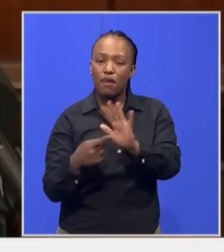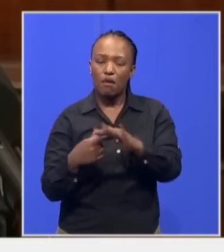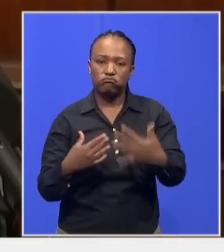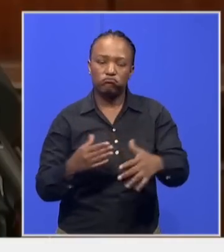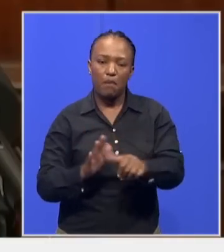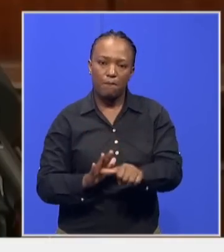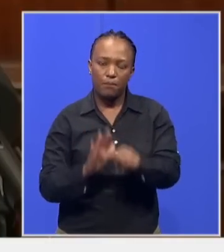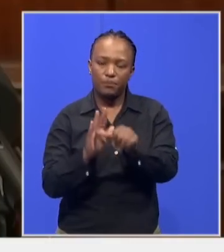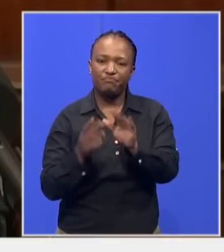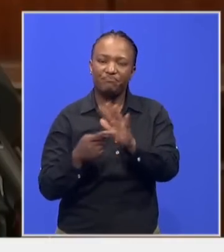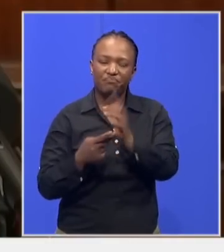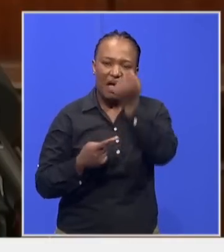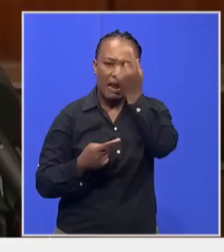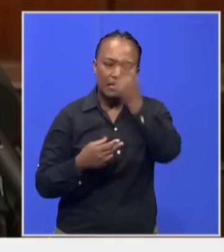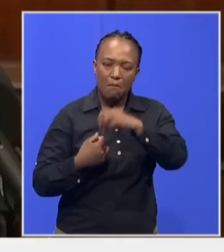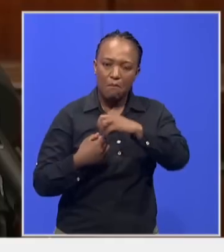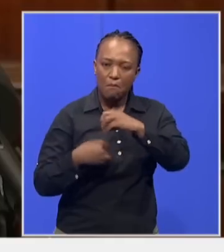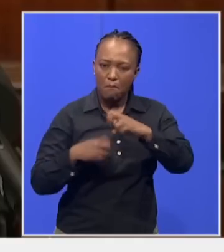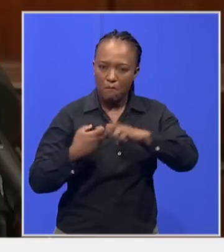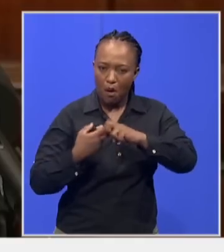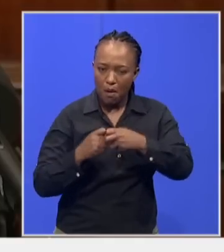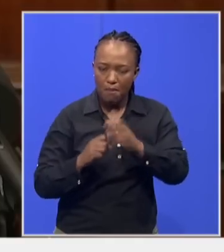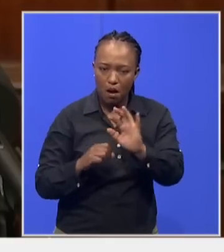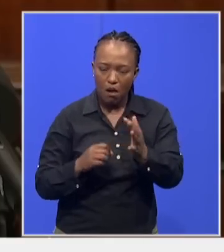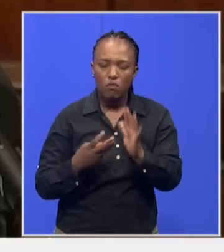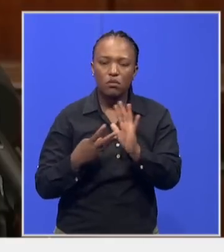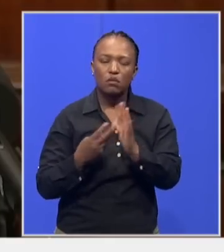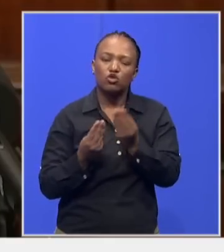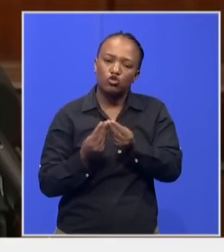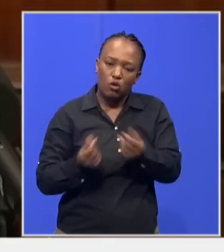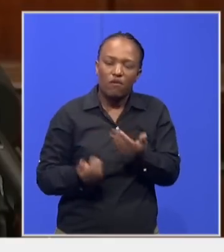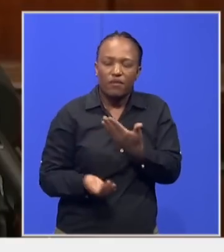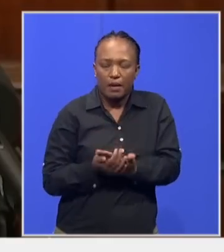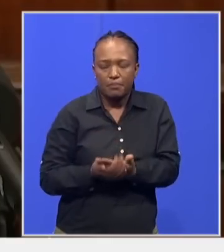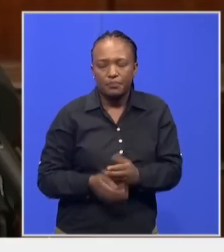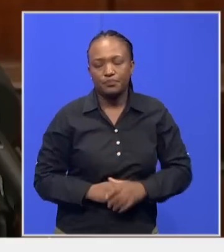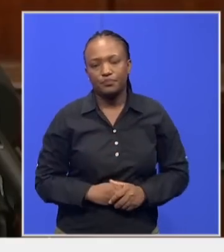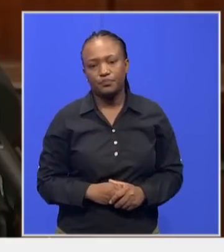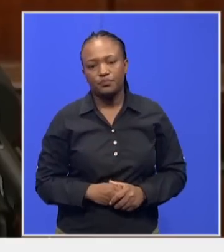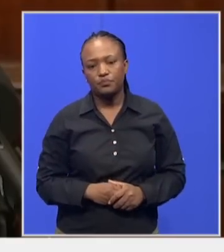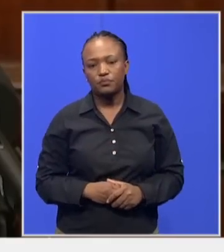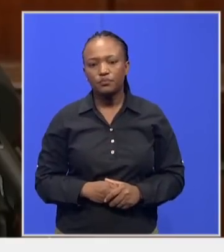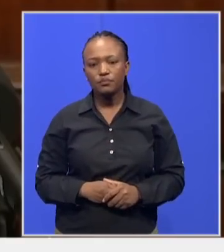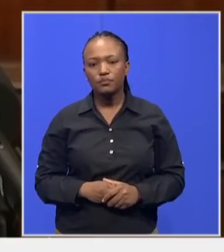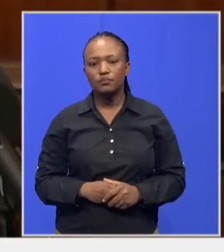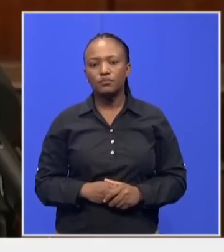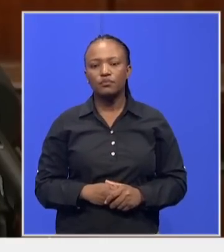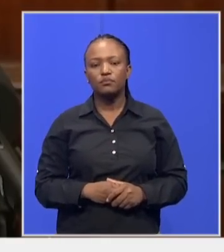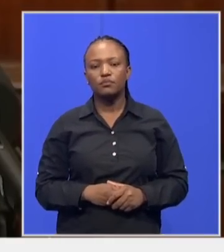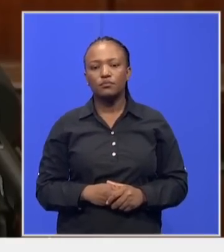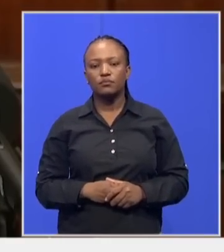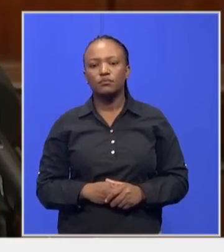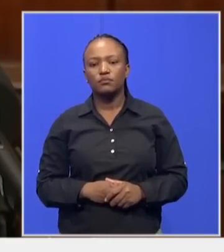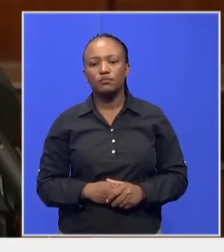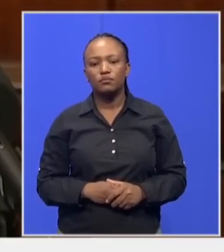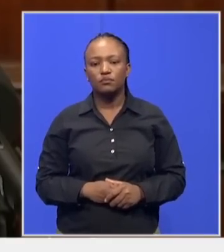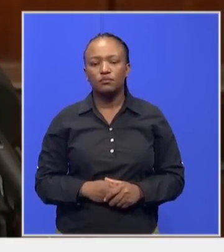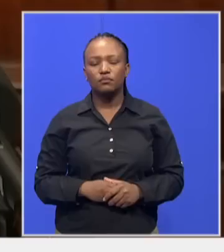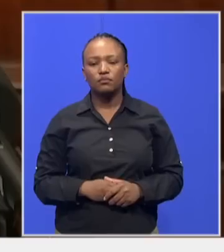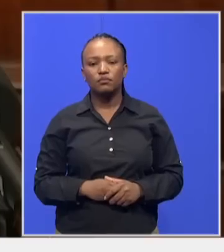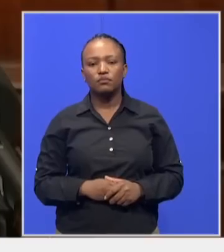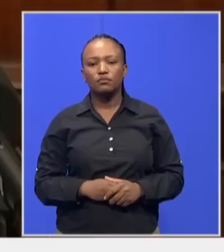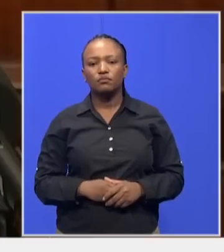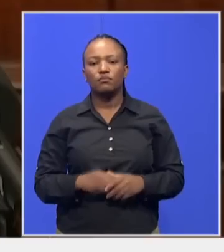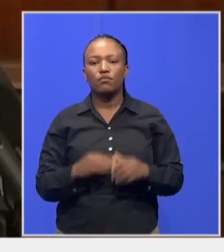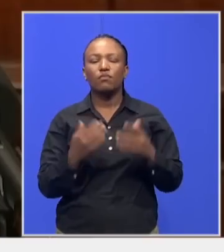problem, and that's how you are going to address this situation going forward. Now I've left the tier 2, I'm going to the